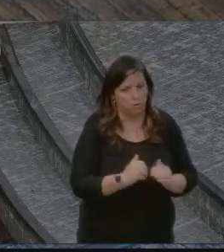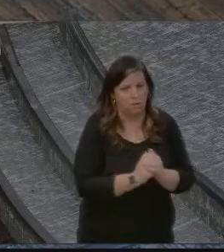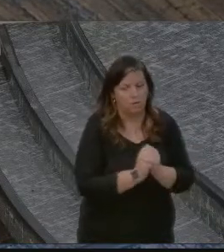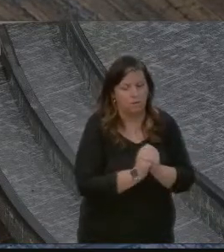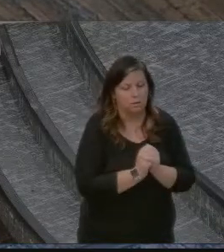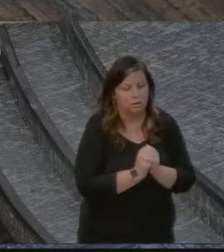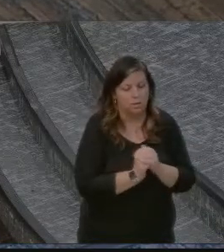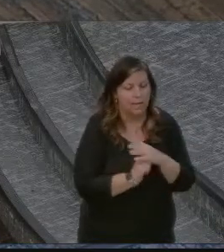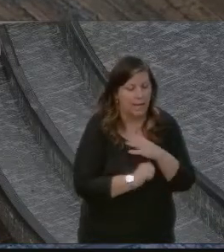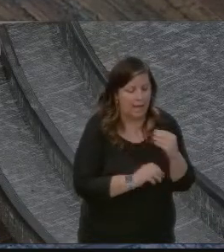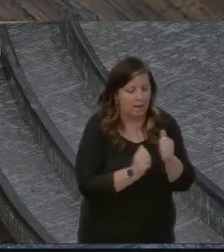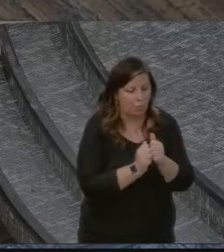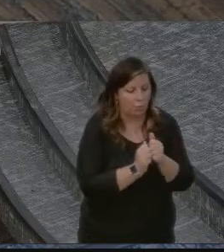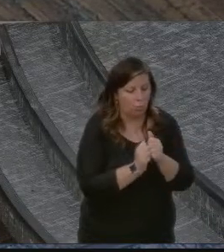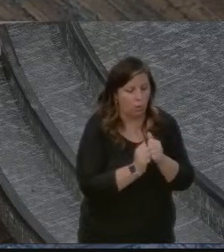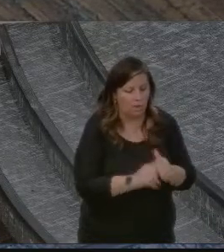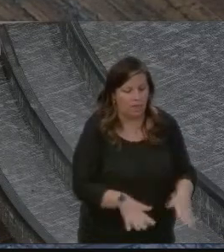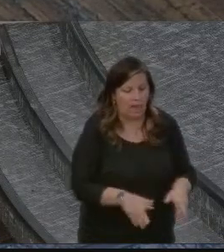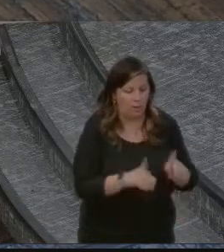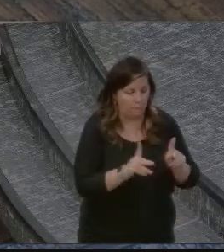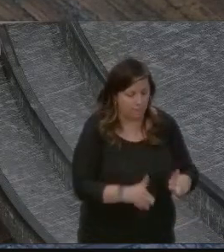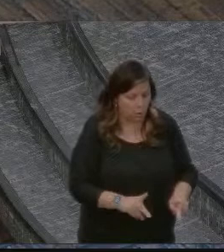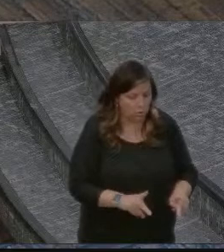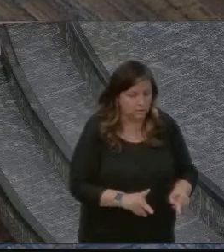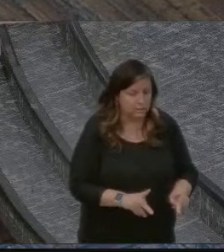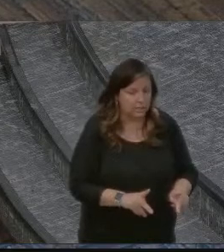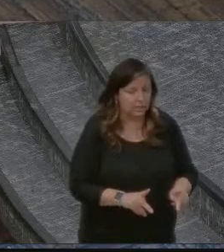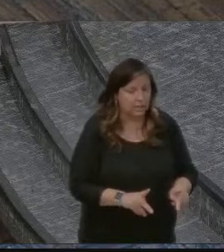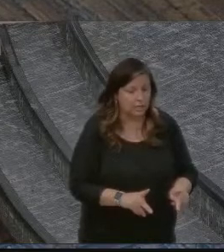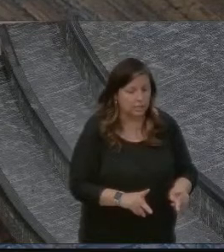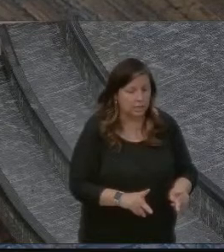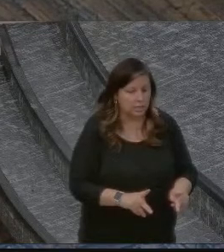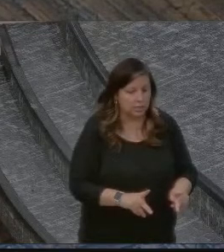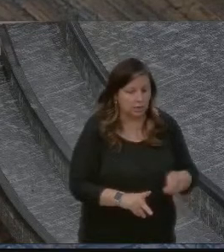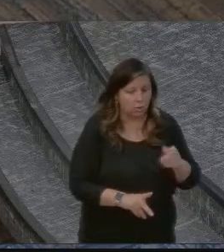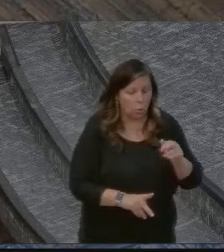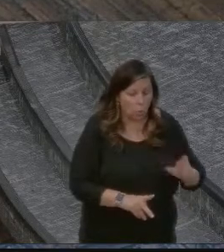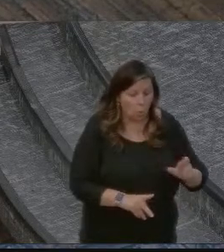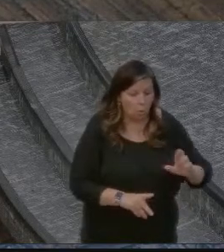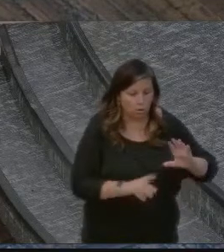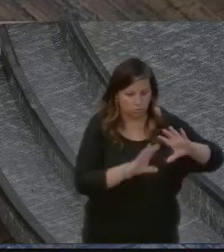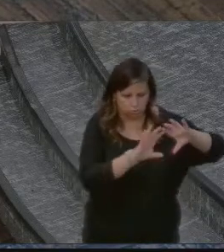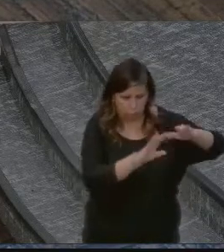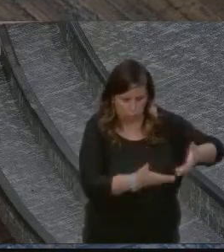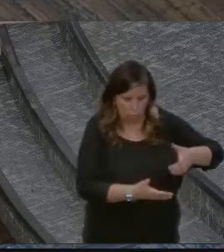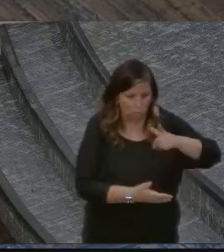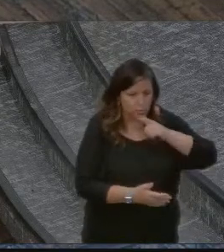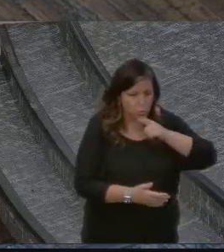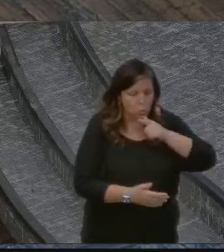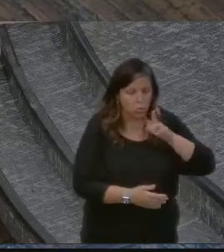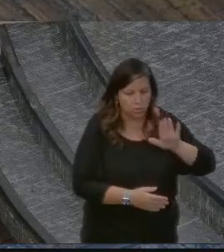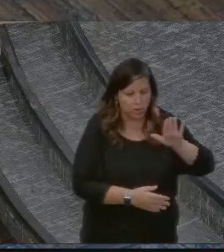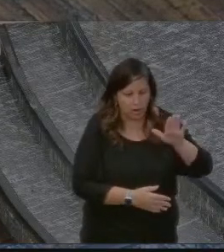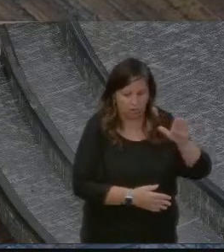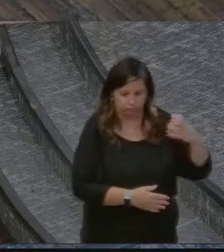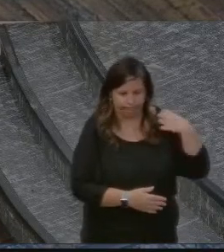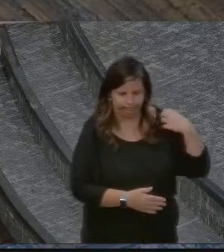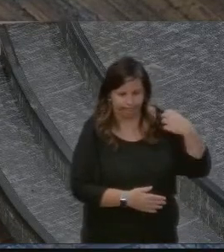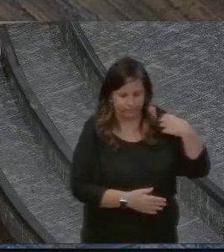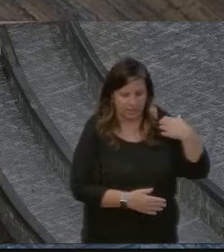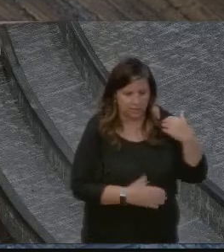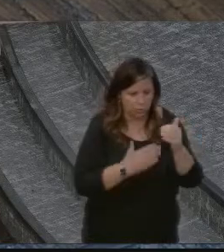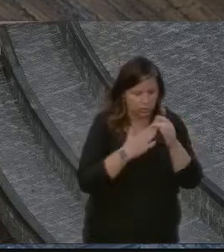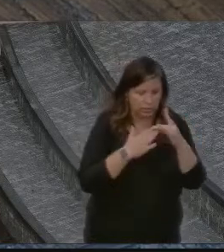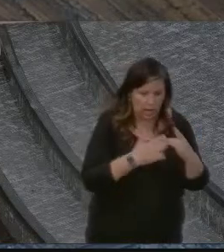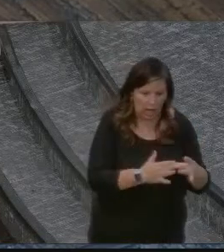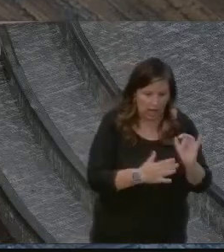without a person or a governing even body having the conversation, I don't know how